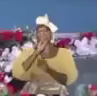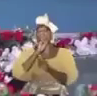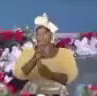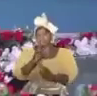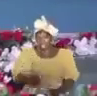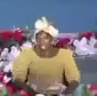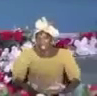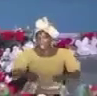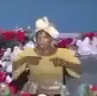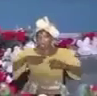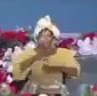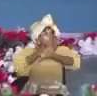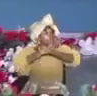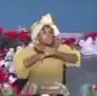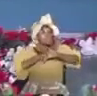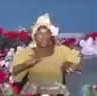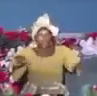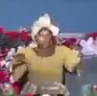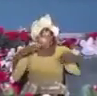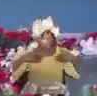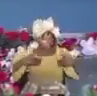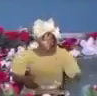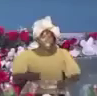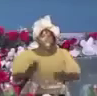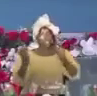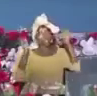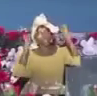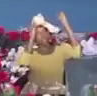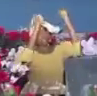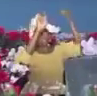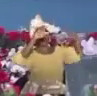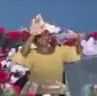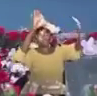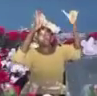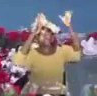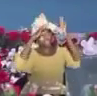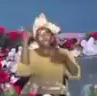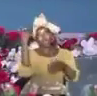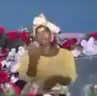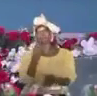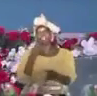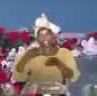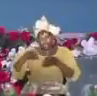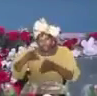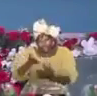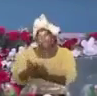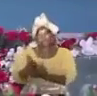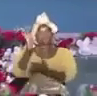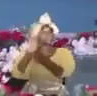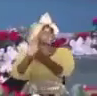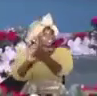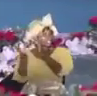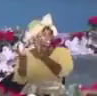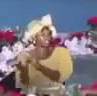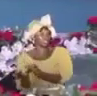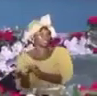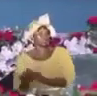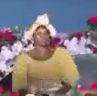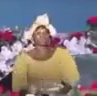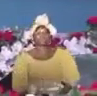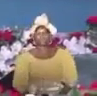He says, no man cometh to the Father except through me. An encounter with Jesus.